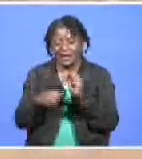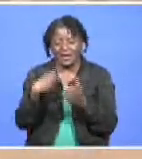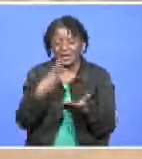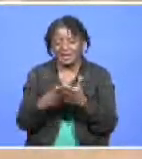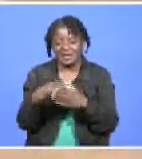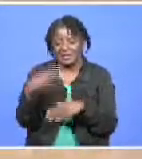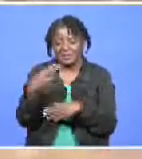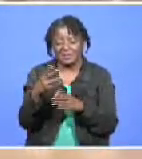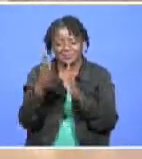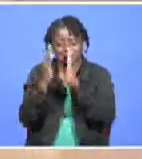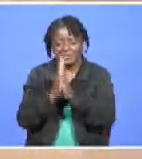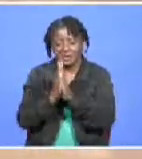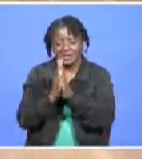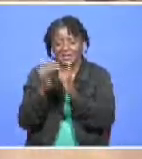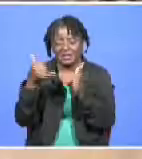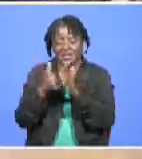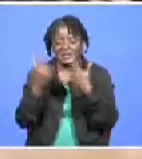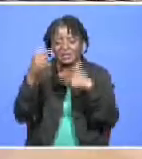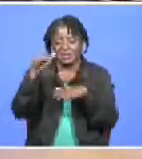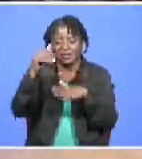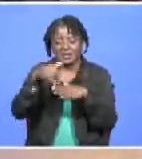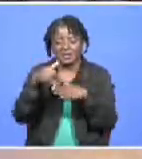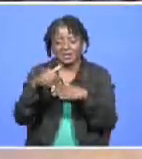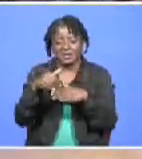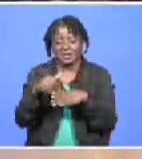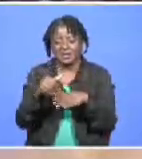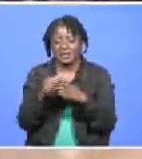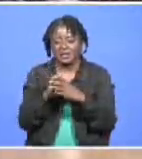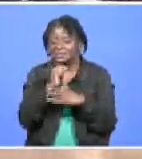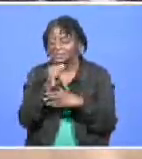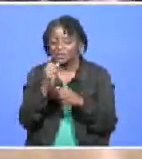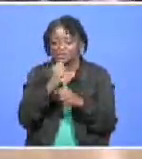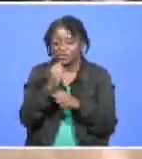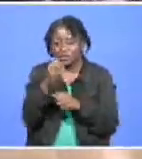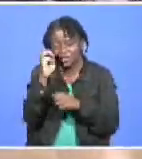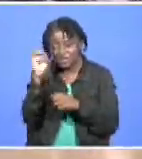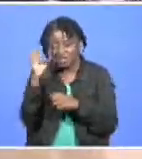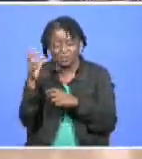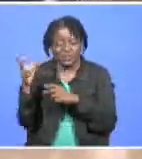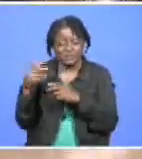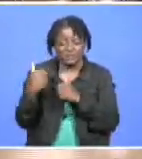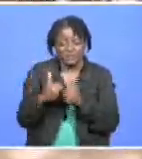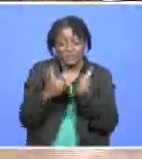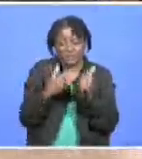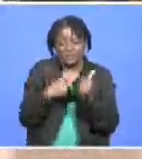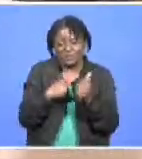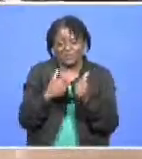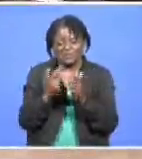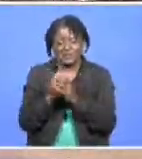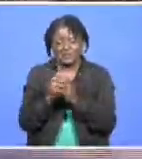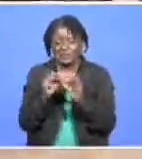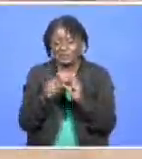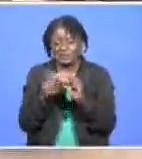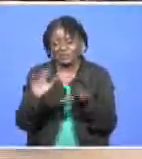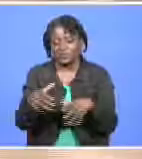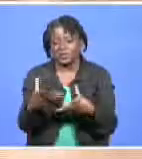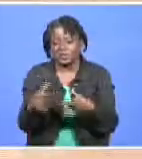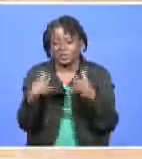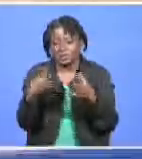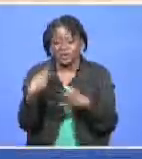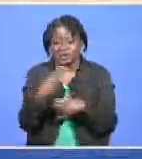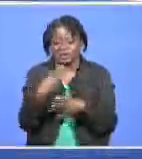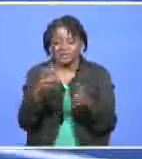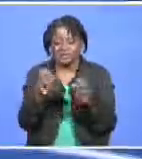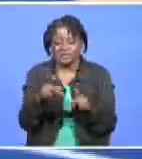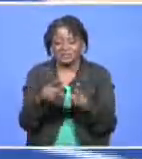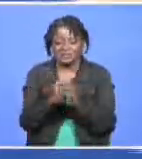in. I wasn't sure if the dude was going to foul me or not at the end, so I wanted to get it on the rim just to give us a chance. You know, you do layup drills from the moment